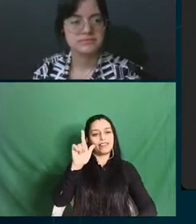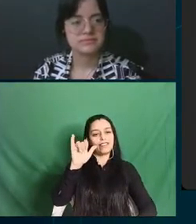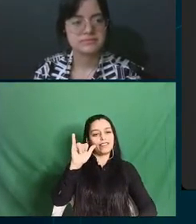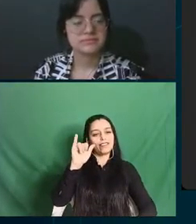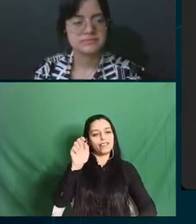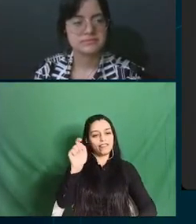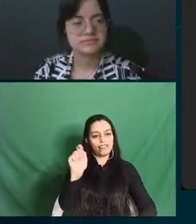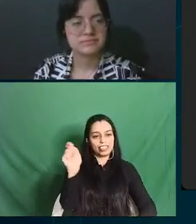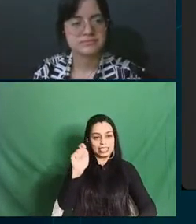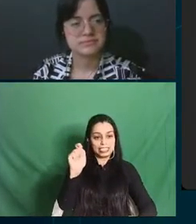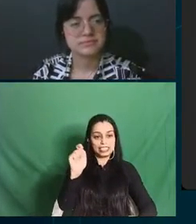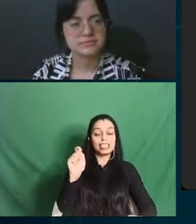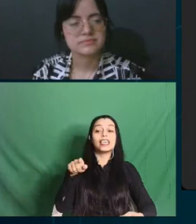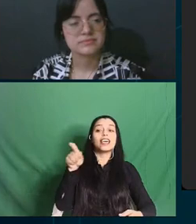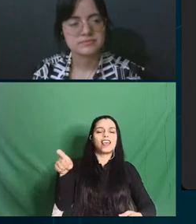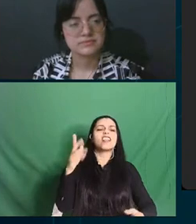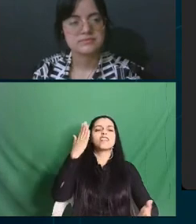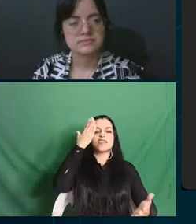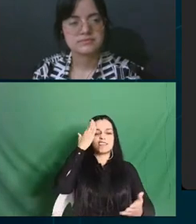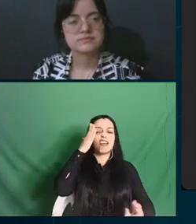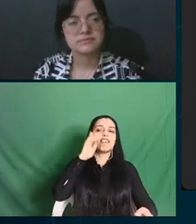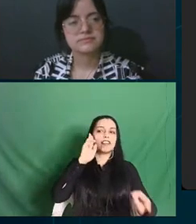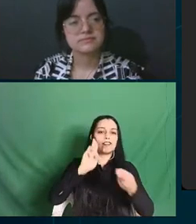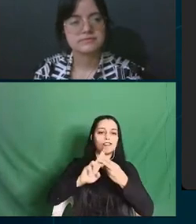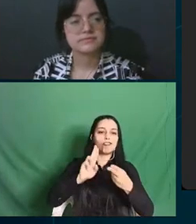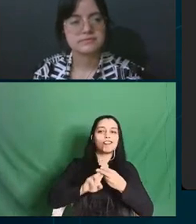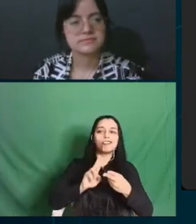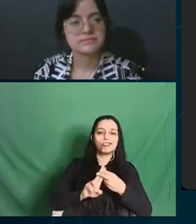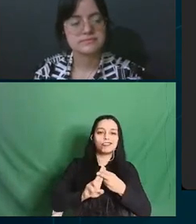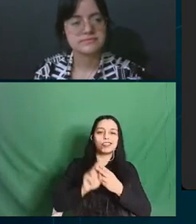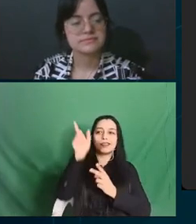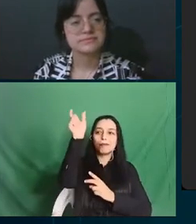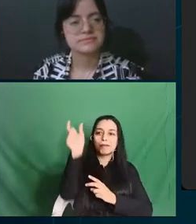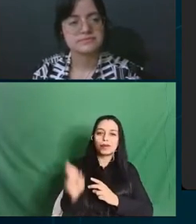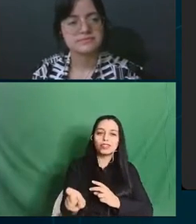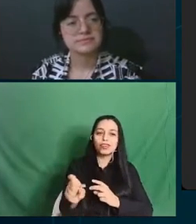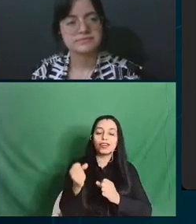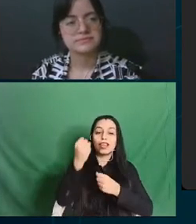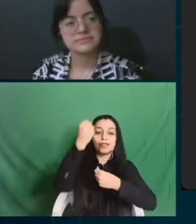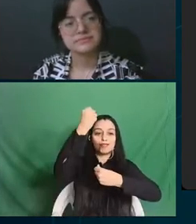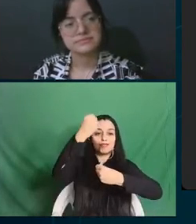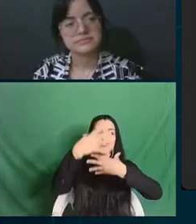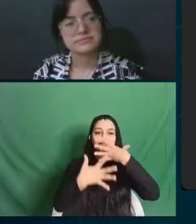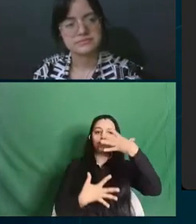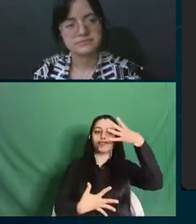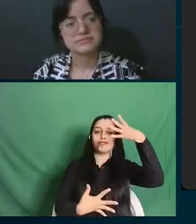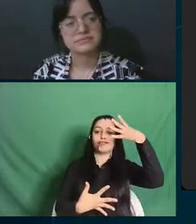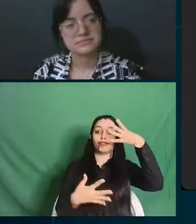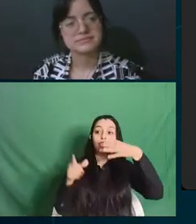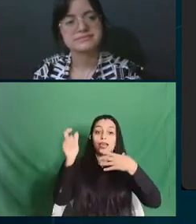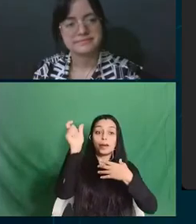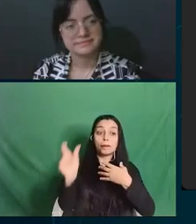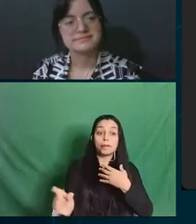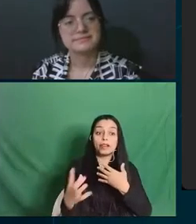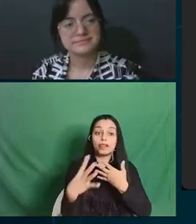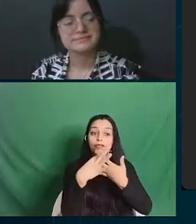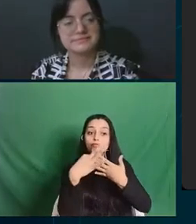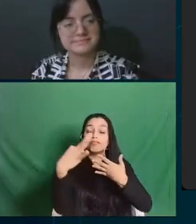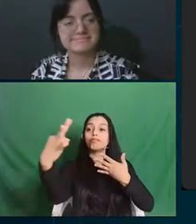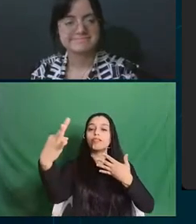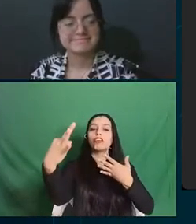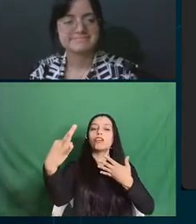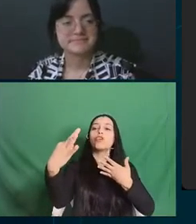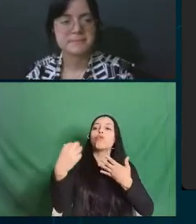serves you up a selection of products. You choose the product. They know which product you like. They can